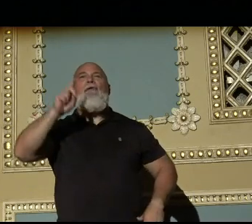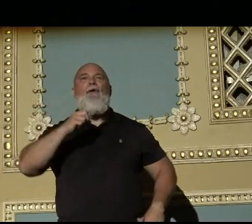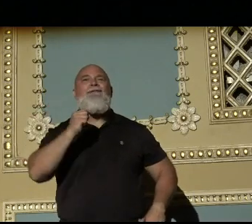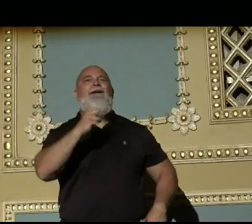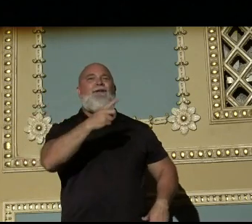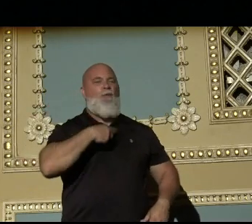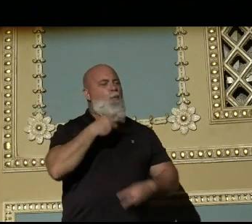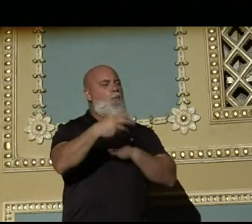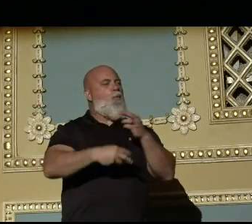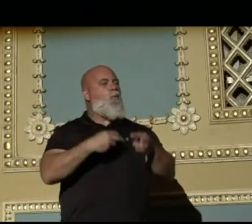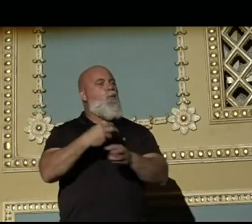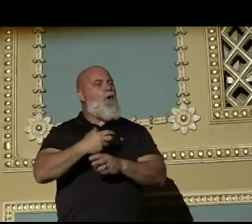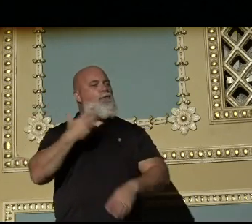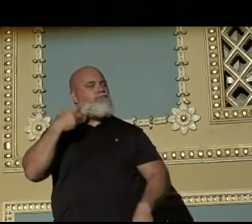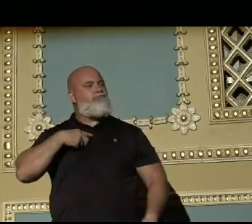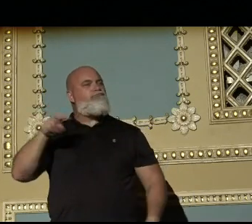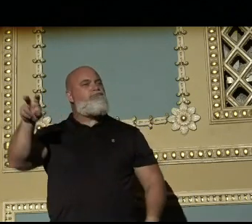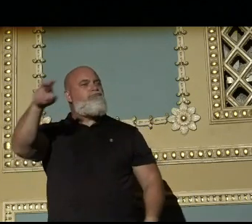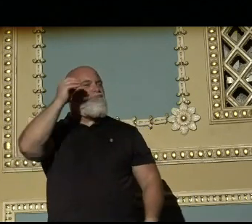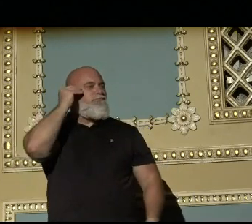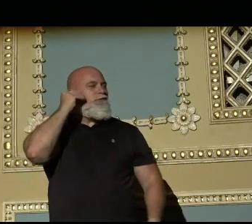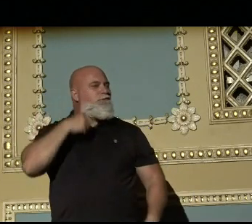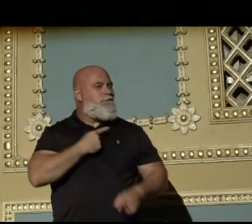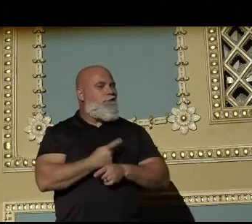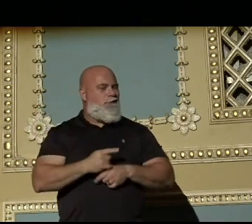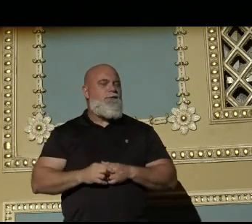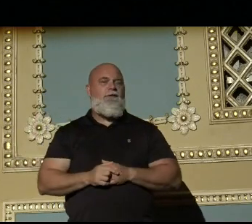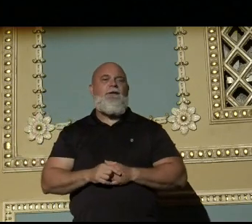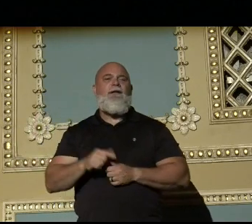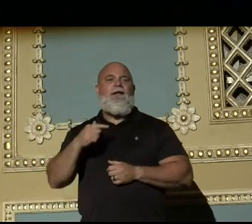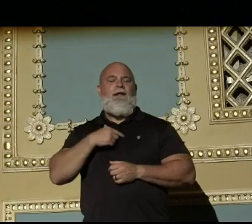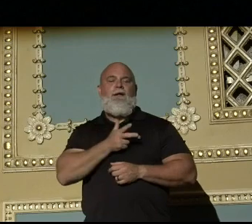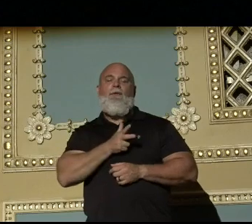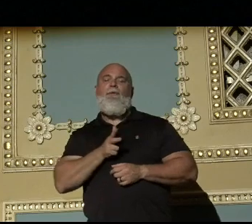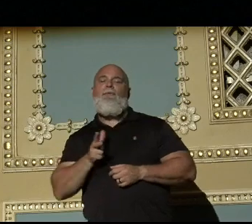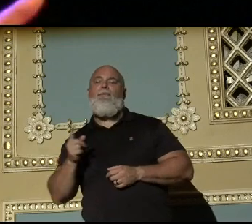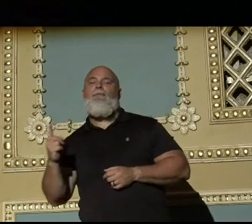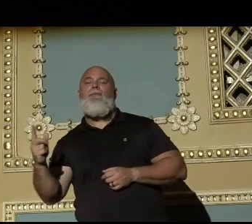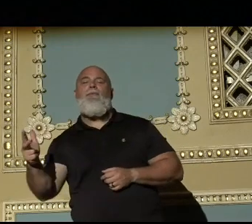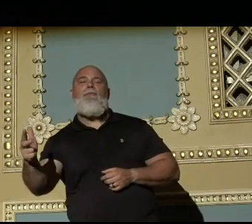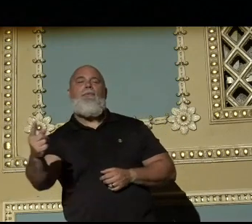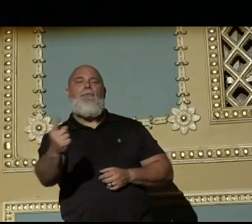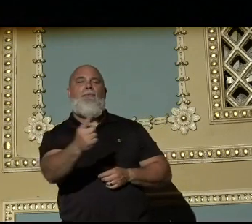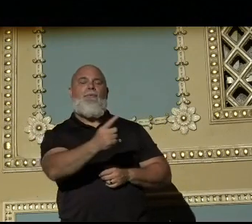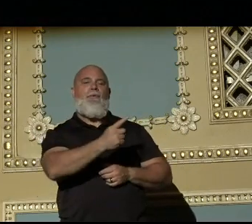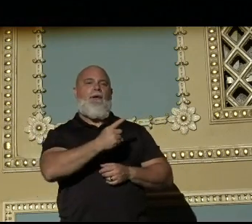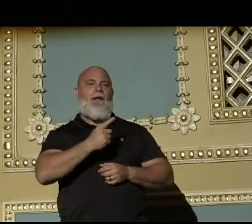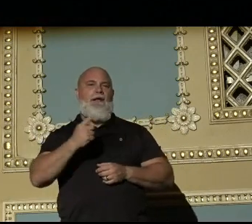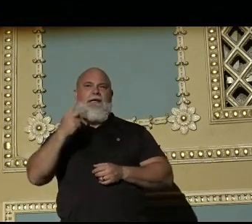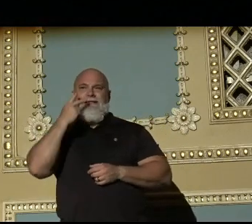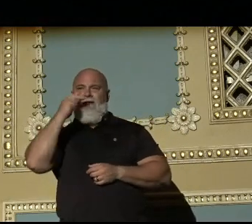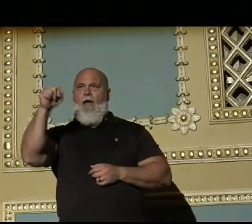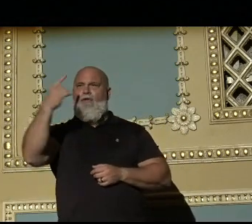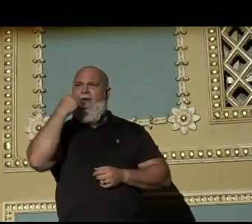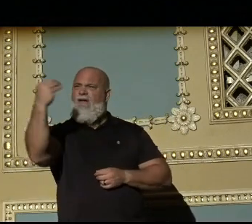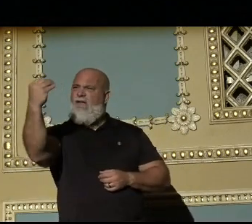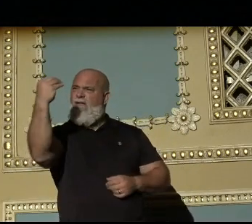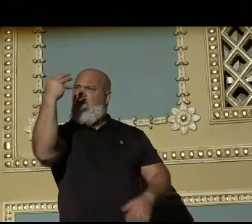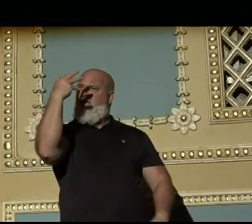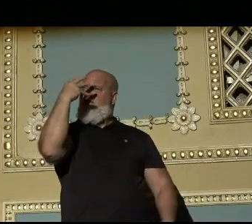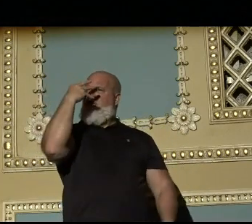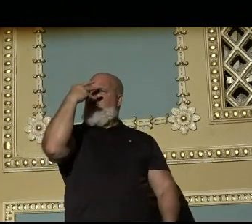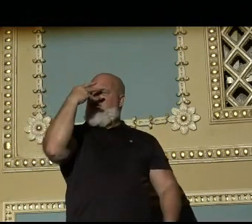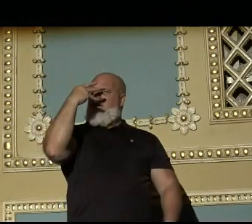I'm familiar with roundabouts. So I ease into the roundabout, but then all of a sudden I see headlights. You should never